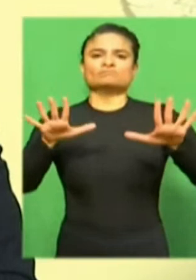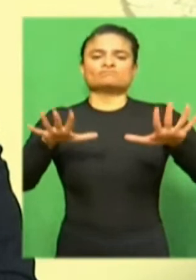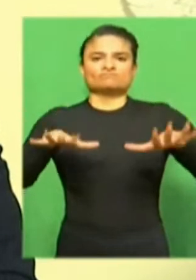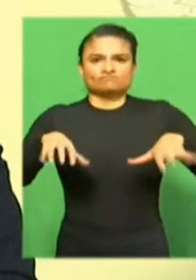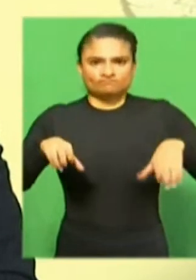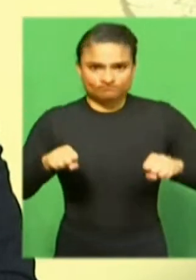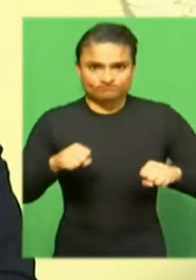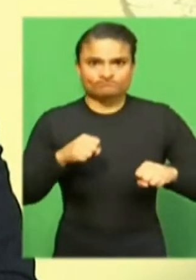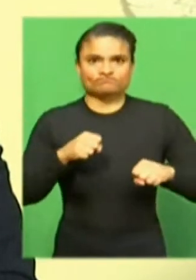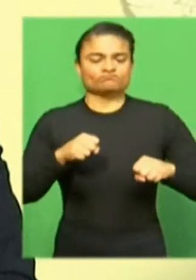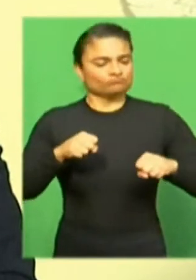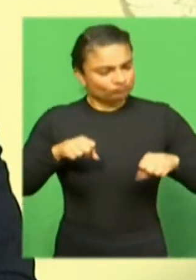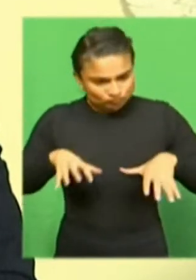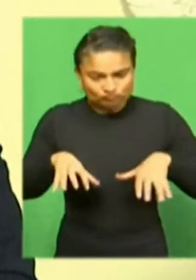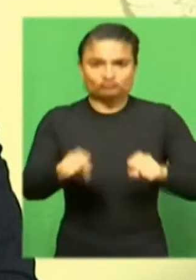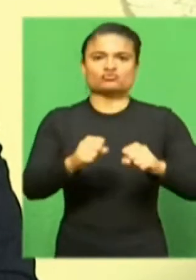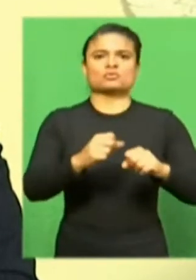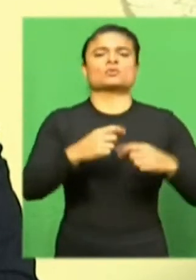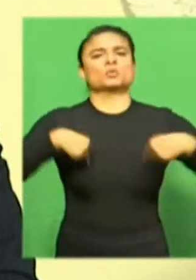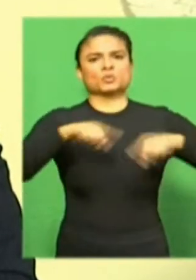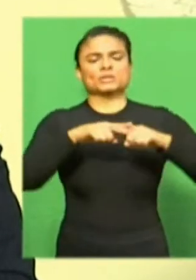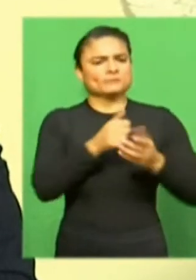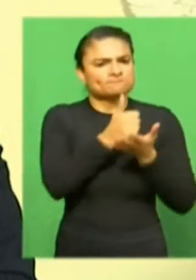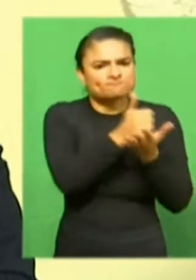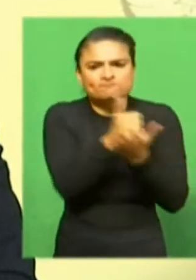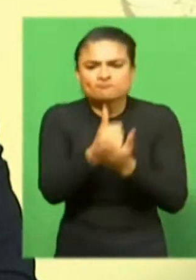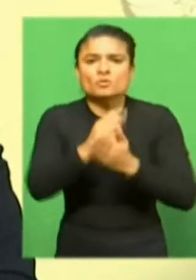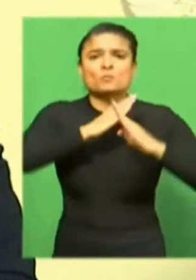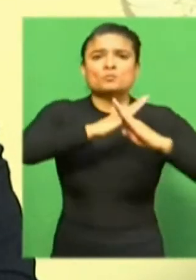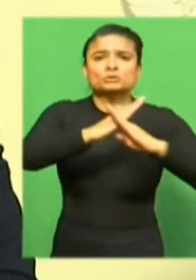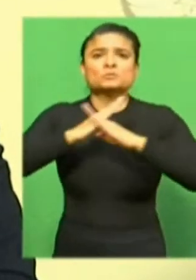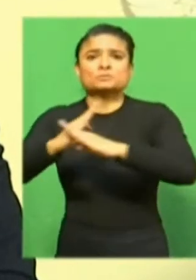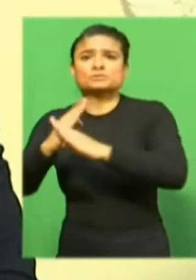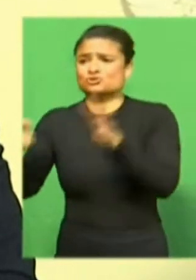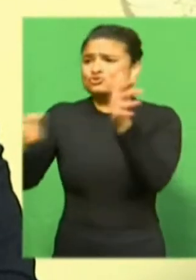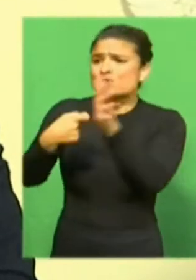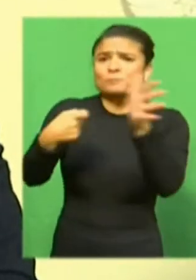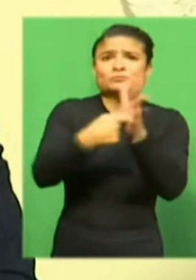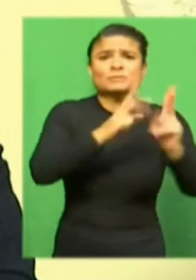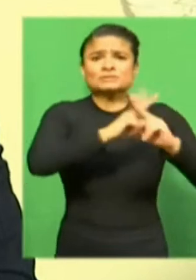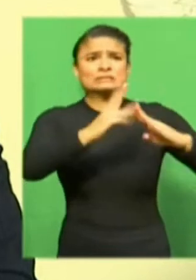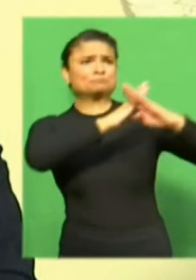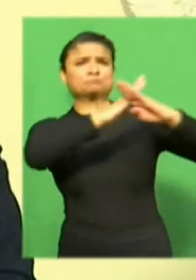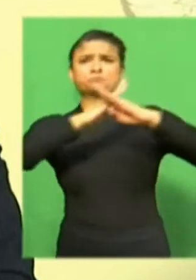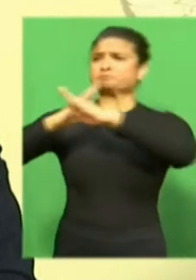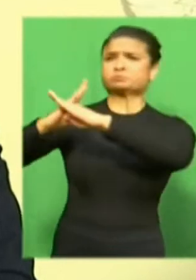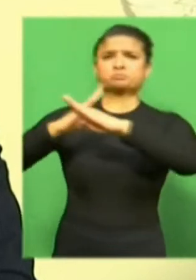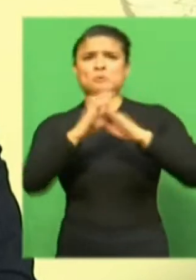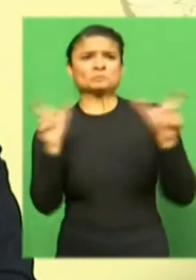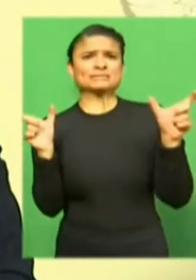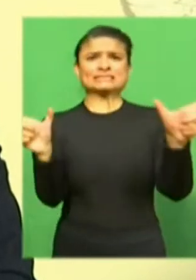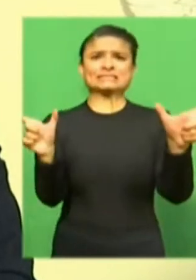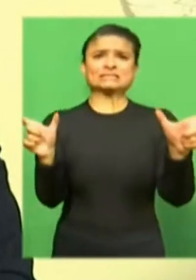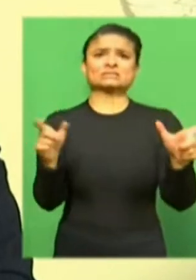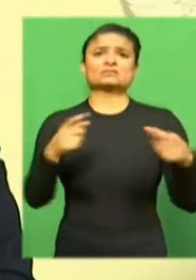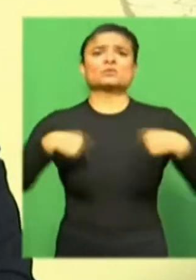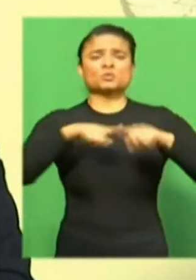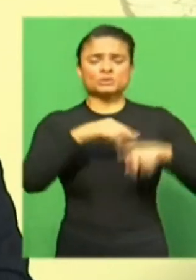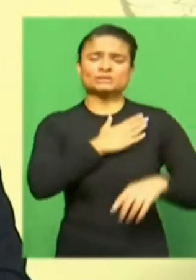those establishments or facilities, but who have come out in defense of our democracy.